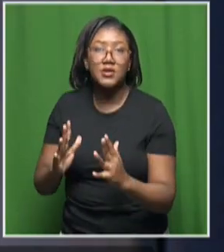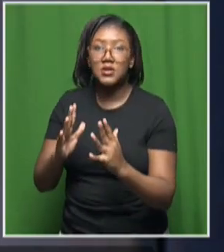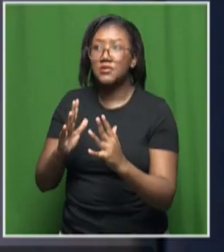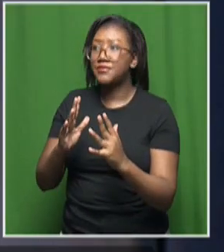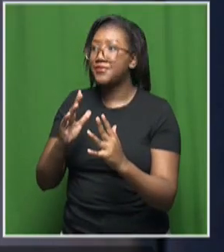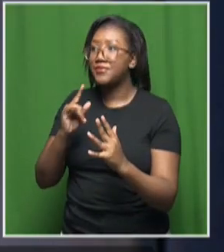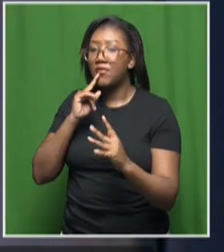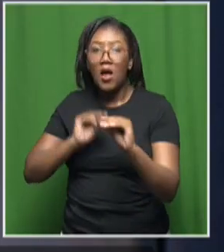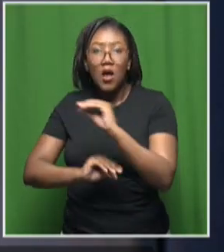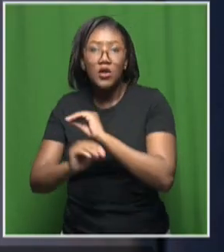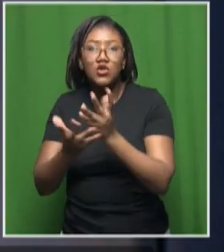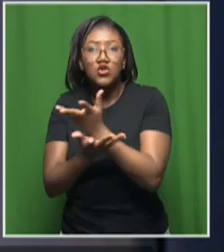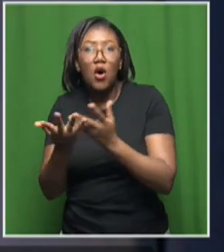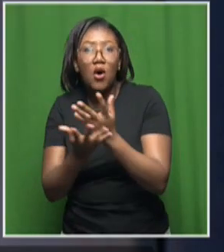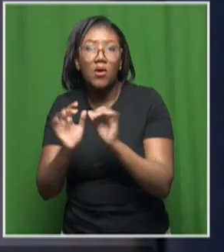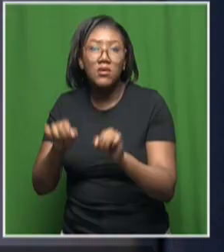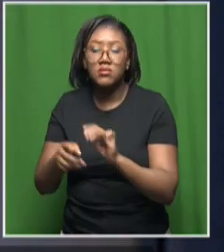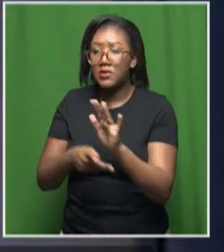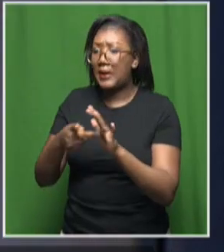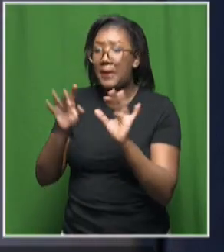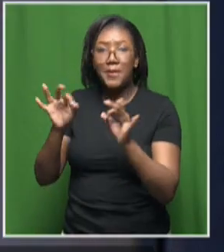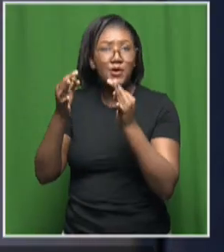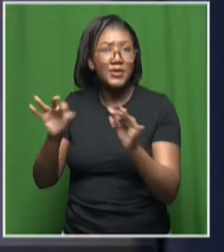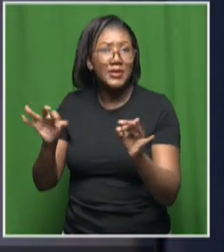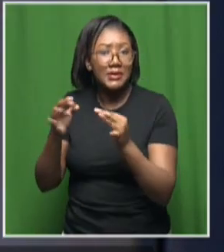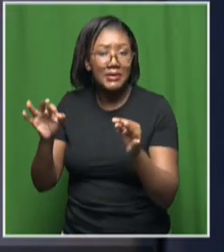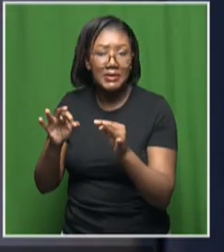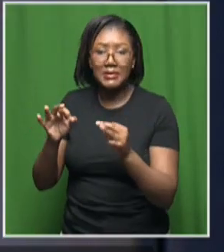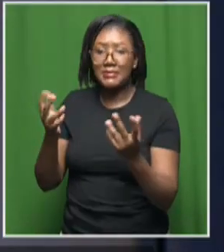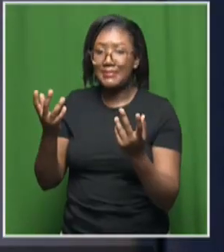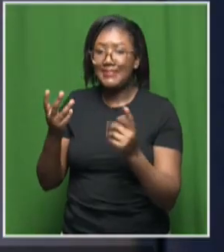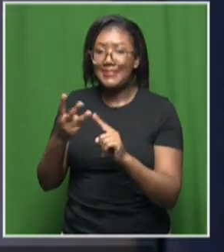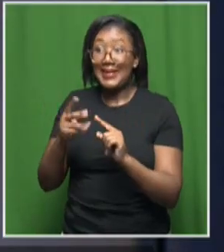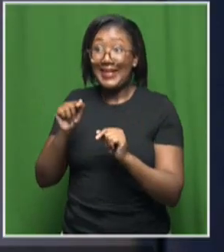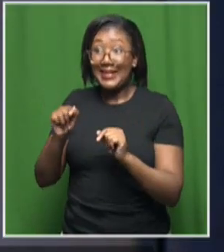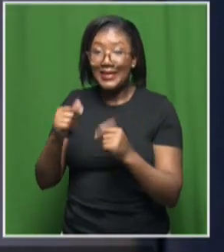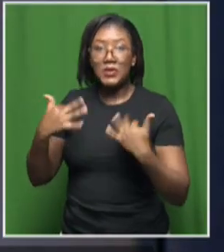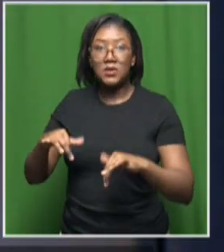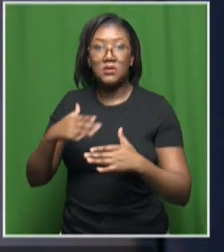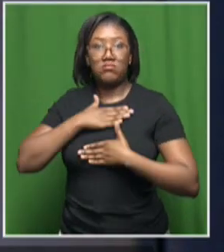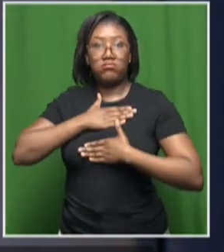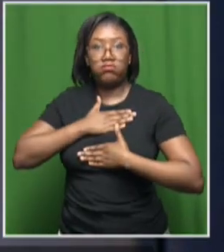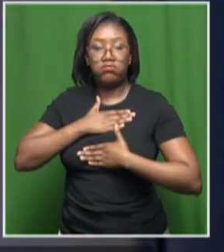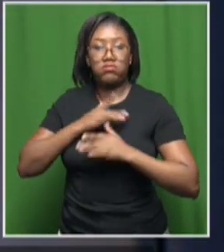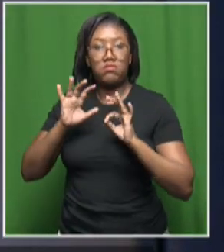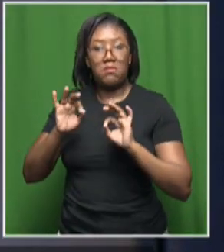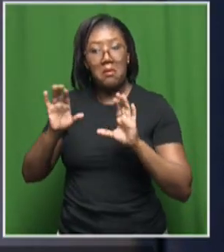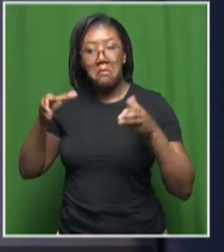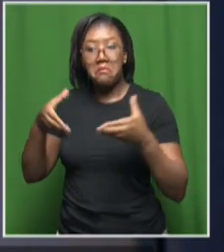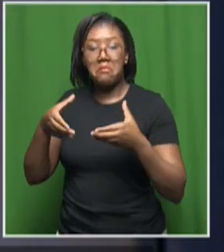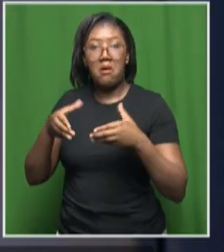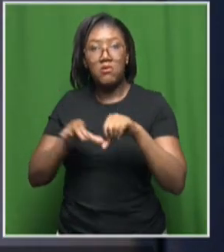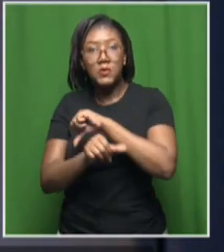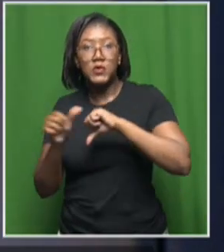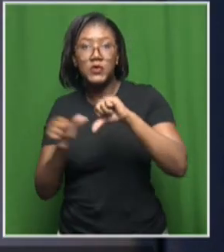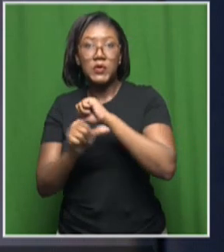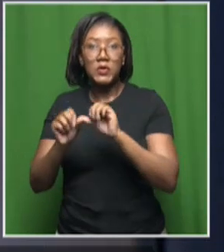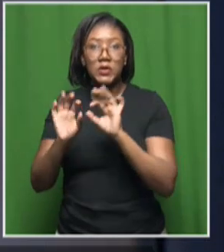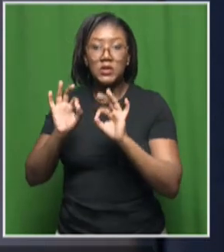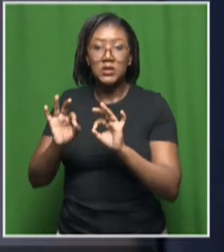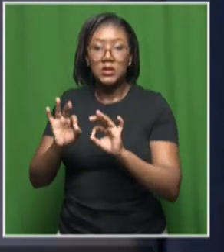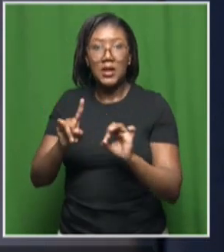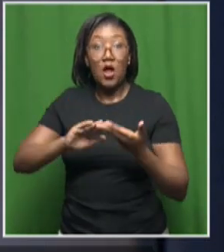music shows and things like that. And that's this communal spirit, you know, in trying to get the community